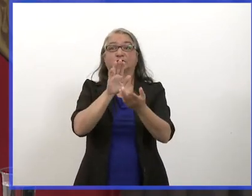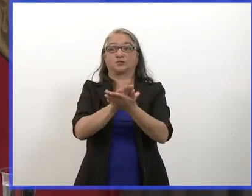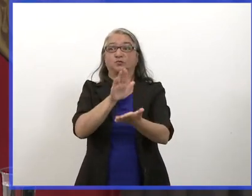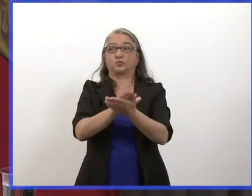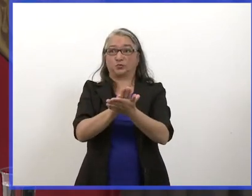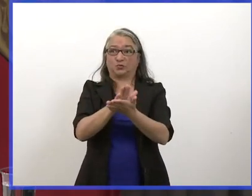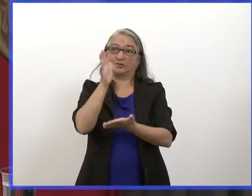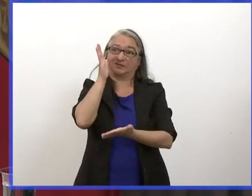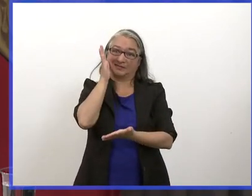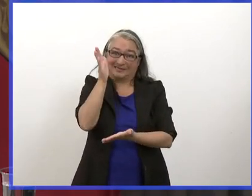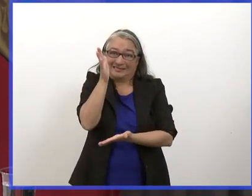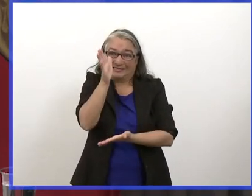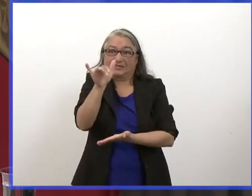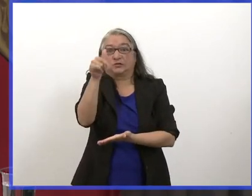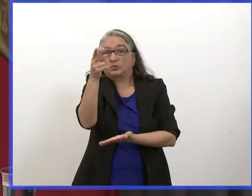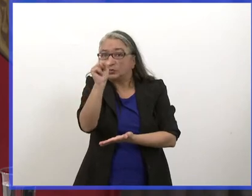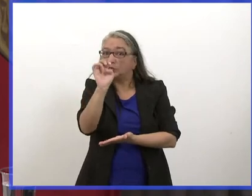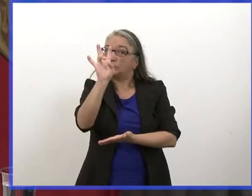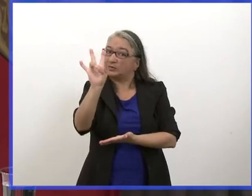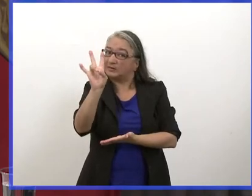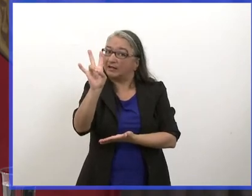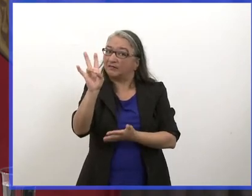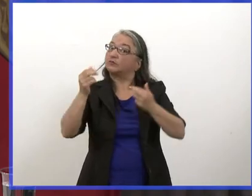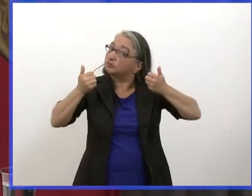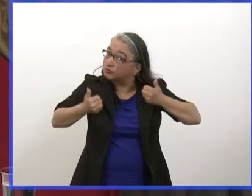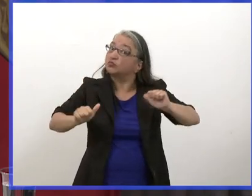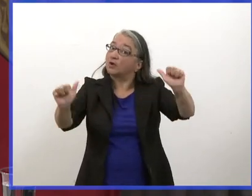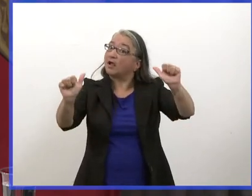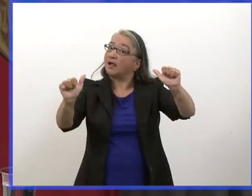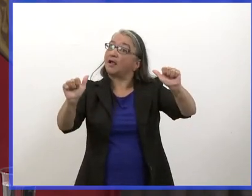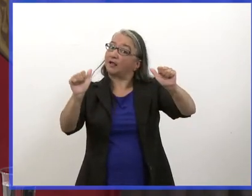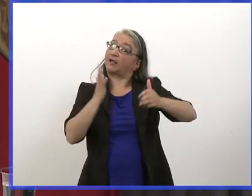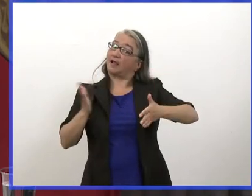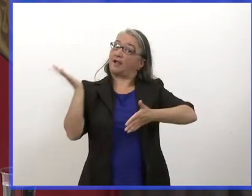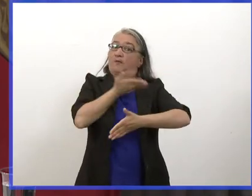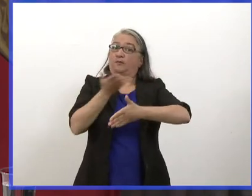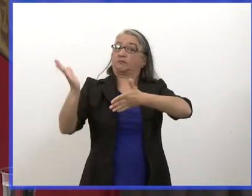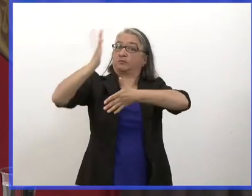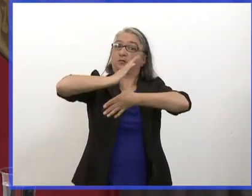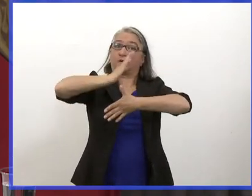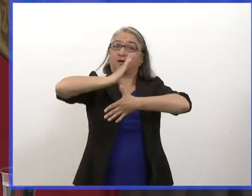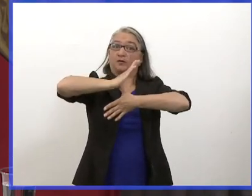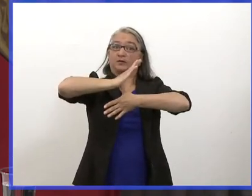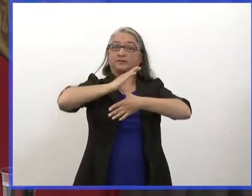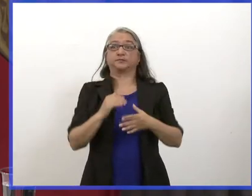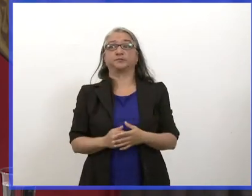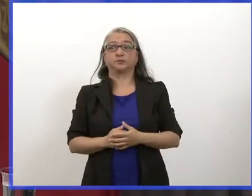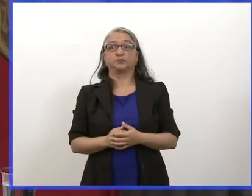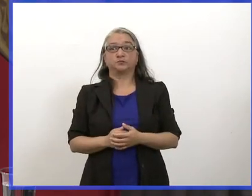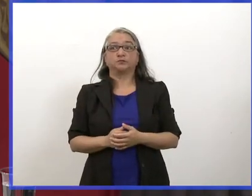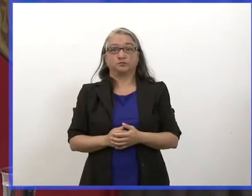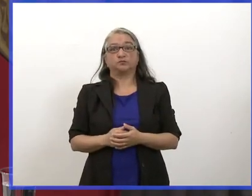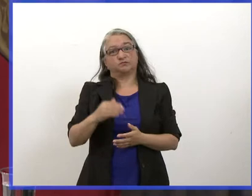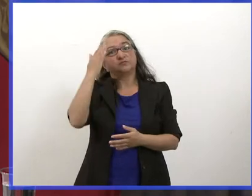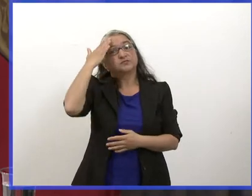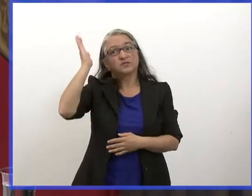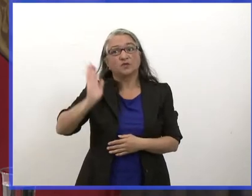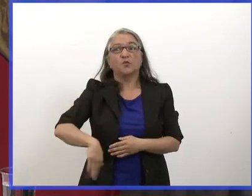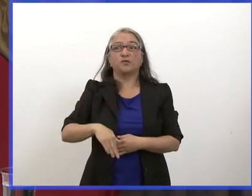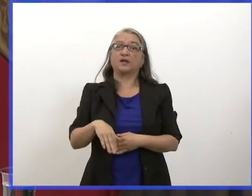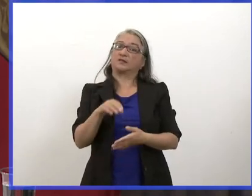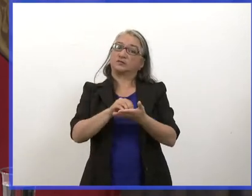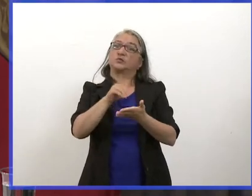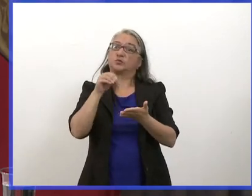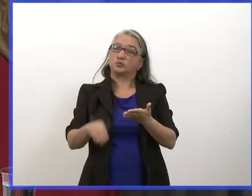students in the environment that they learn best in, and that is, of course, in the classroom with an educator there to assist